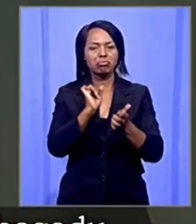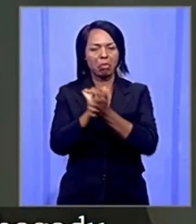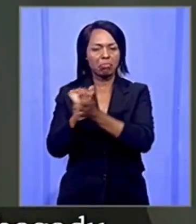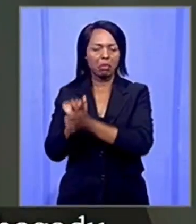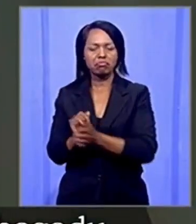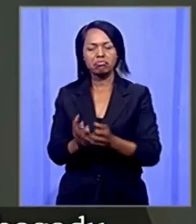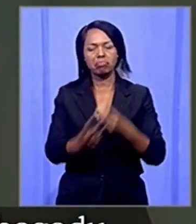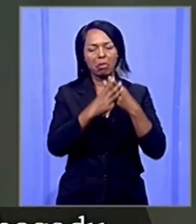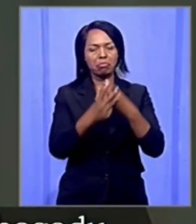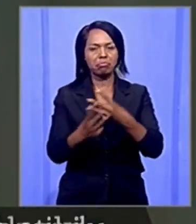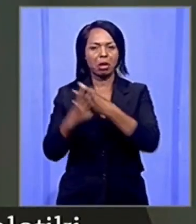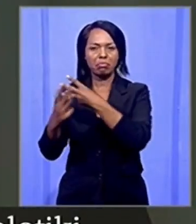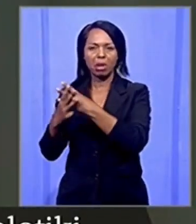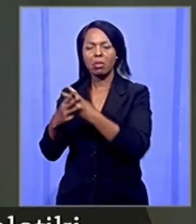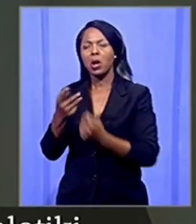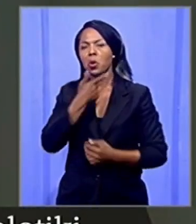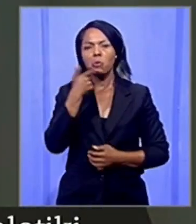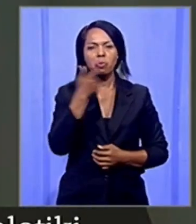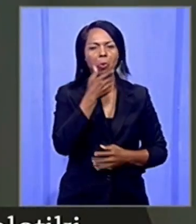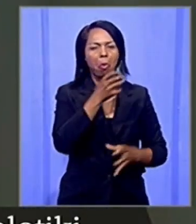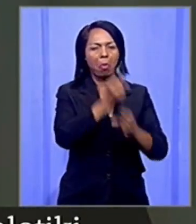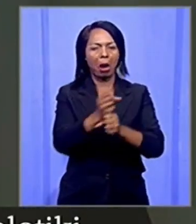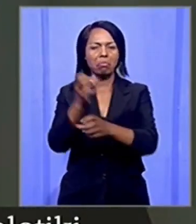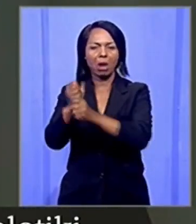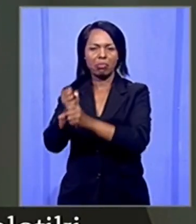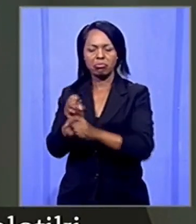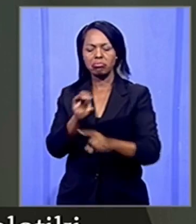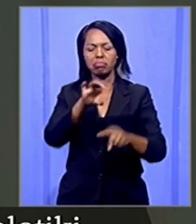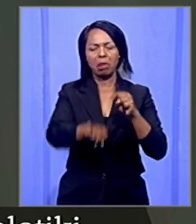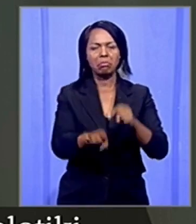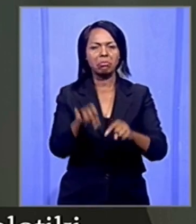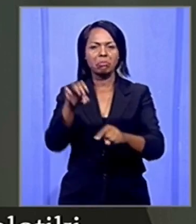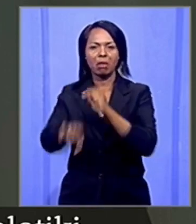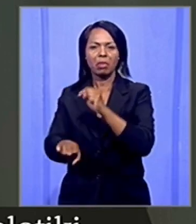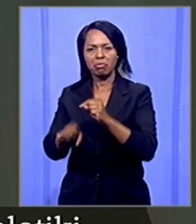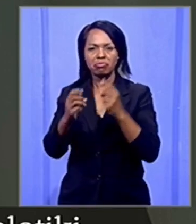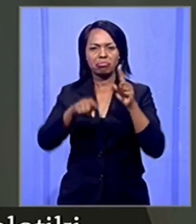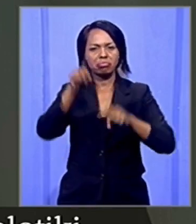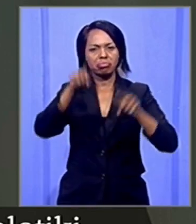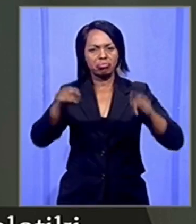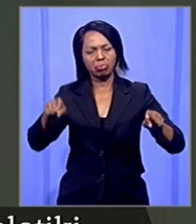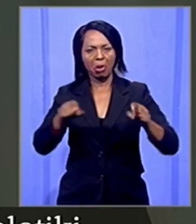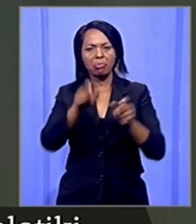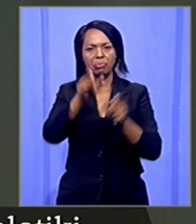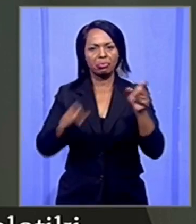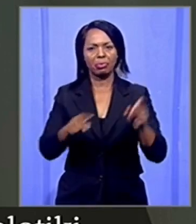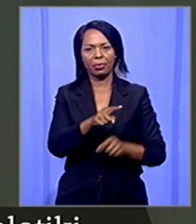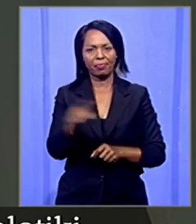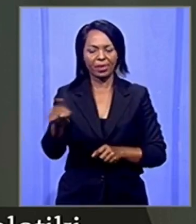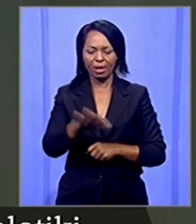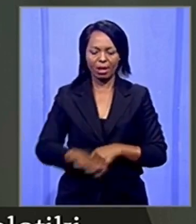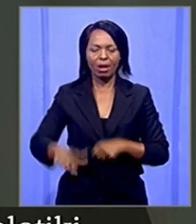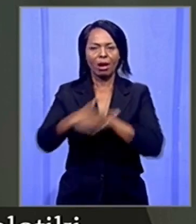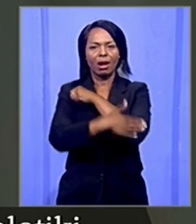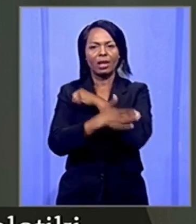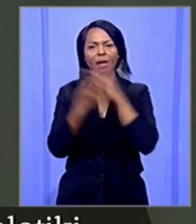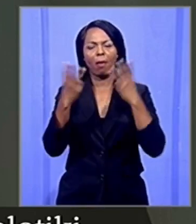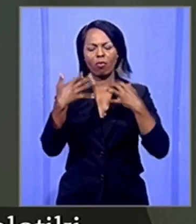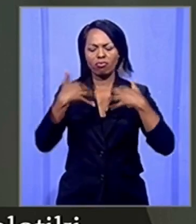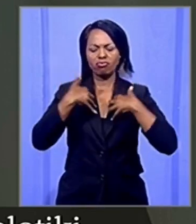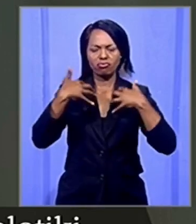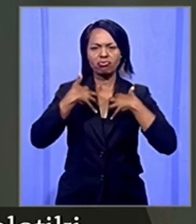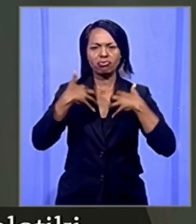are finally turning now. It is something that we are seeking to see virtually across the country. Many people are worried still